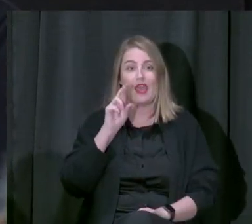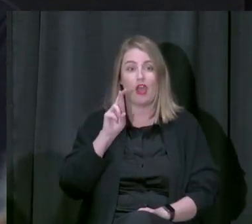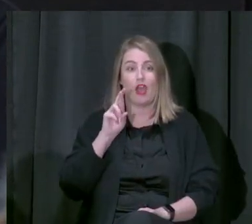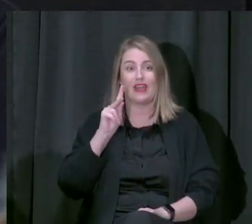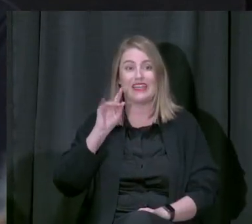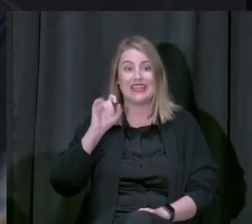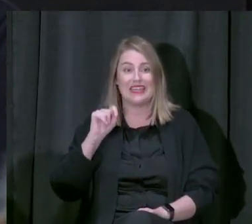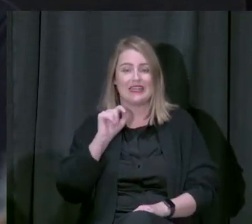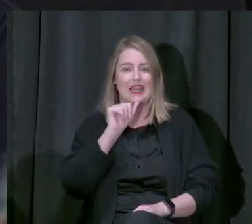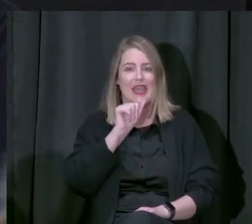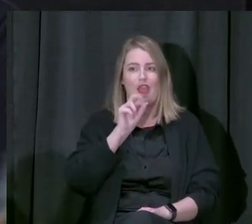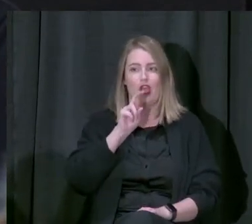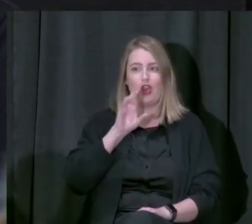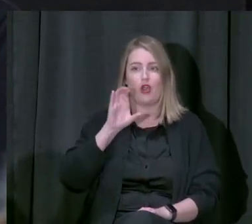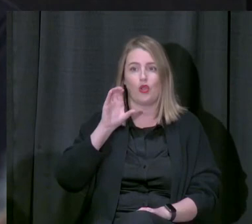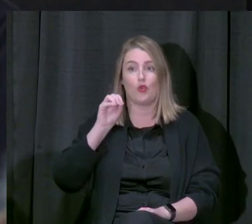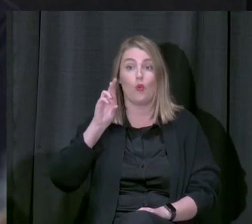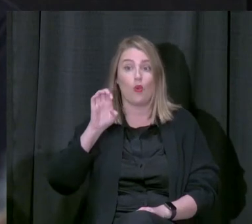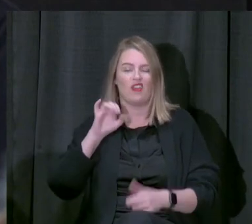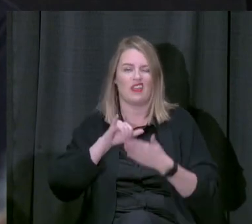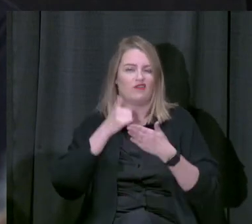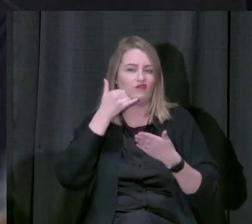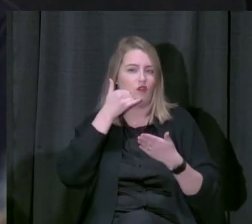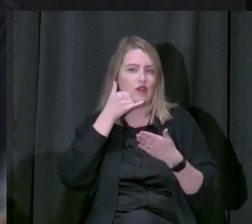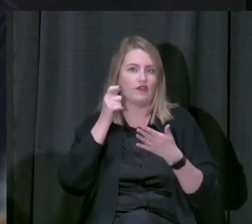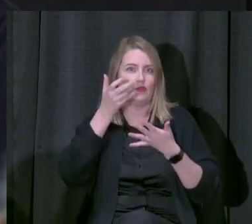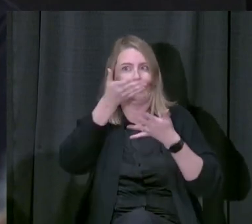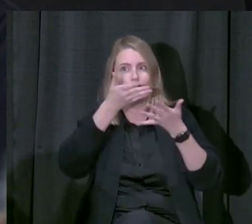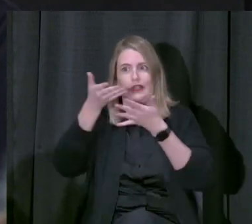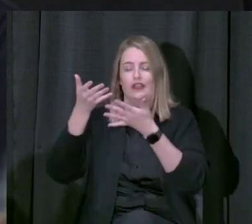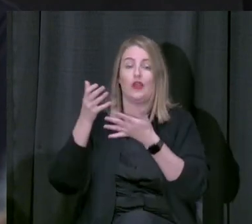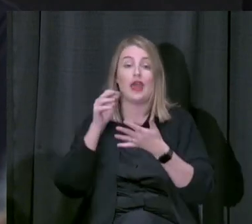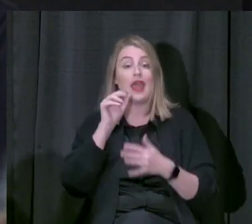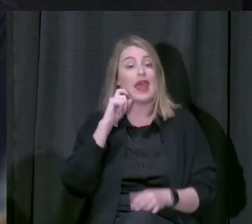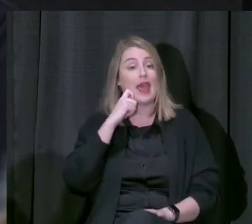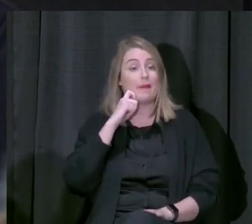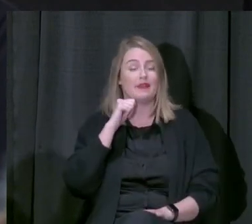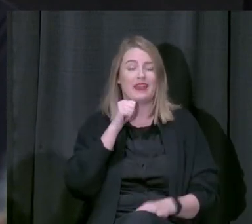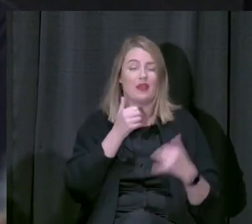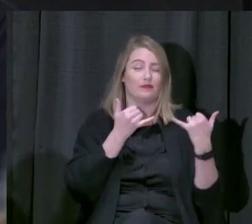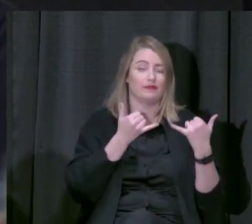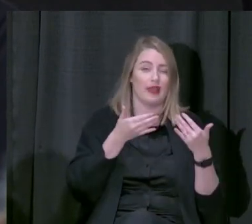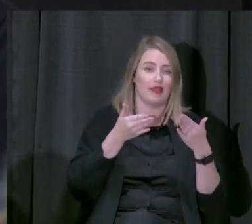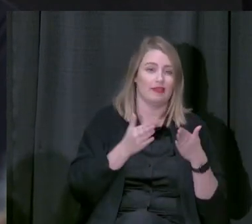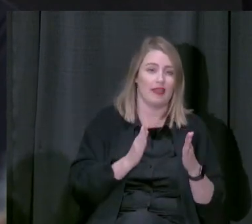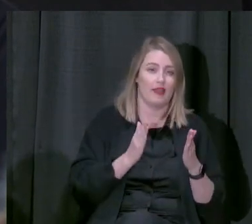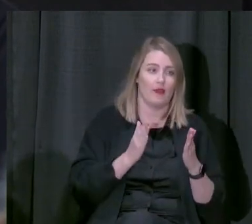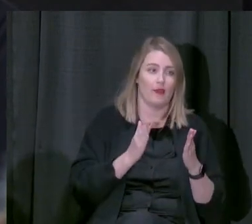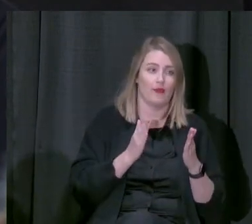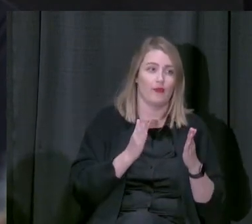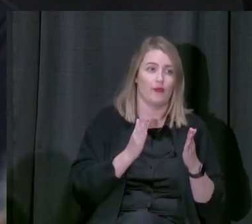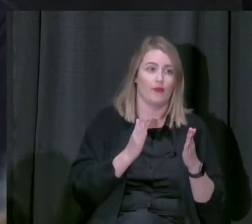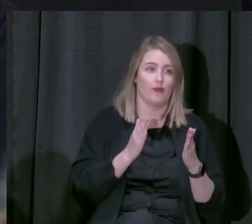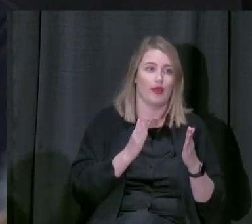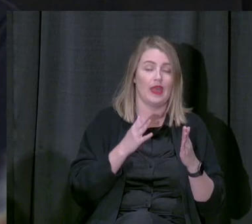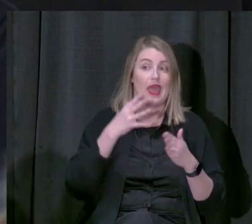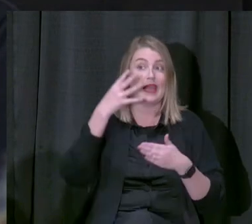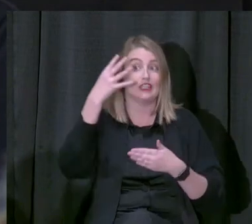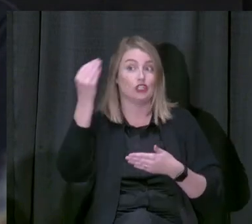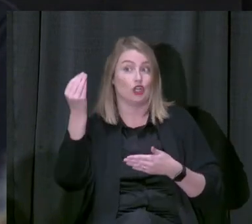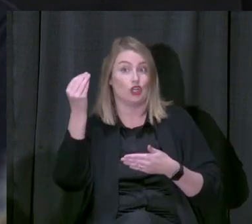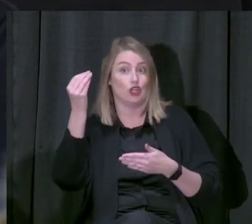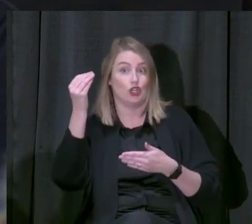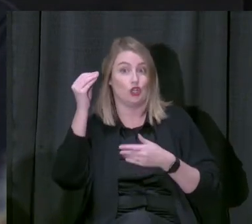AR Core on the phones that we have to interface with. So Apple doesn't currently allow external